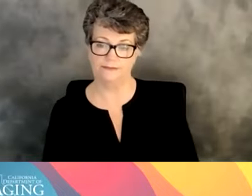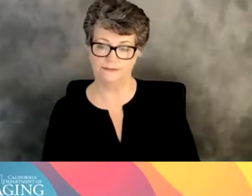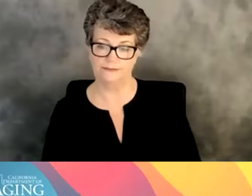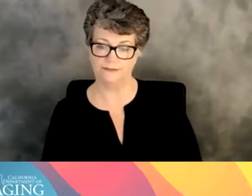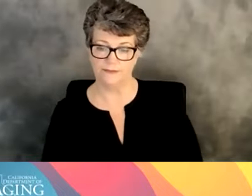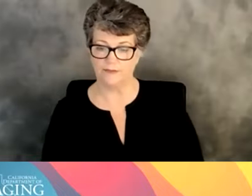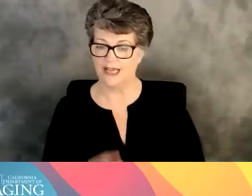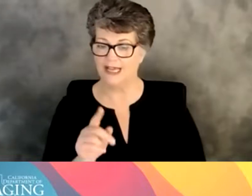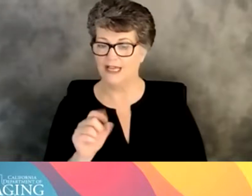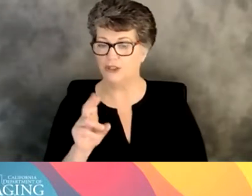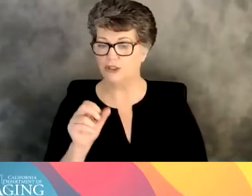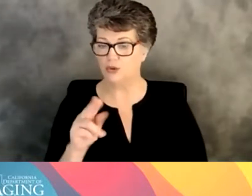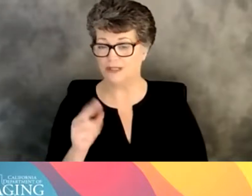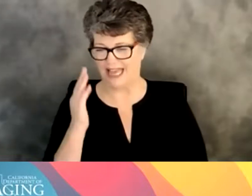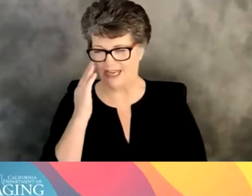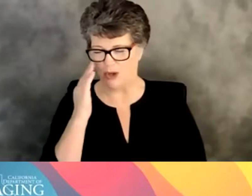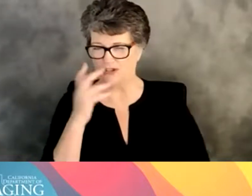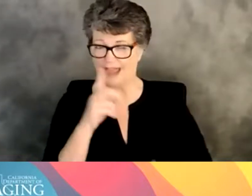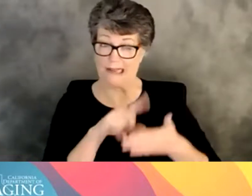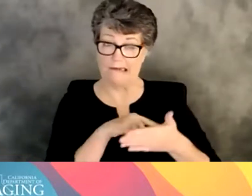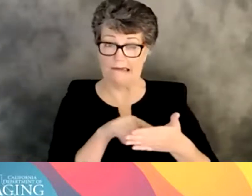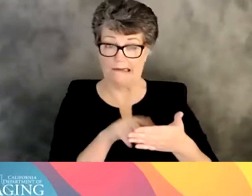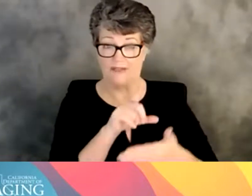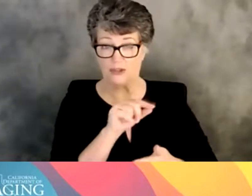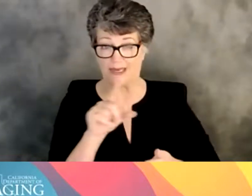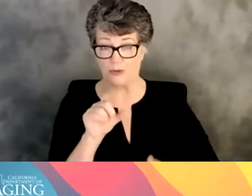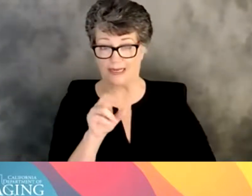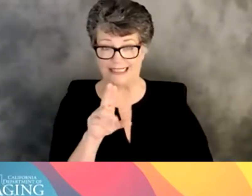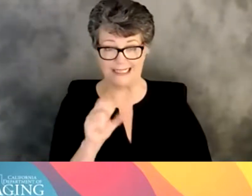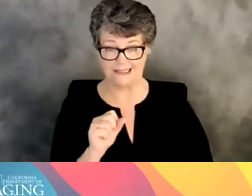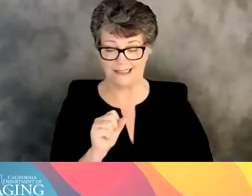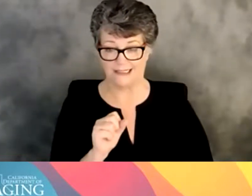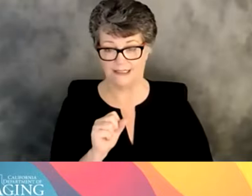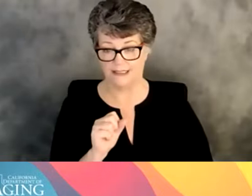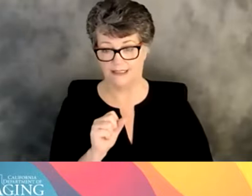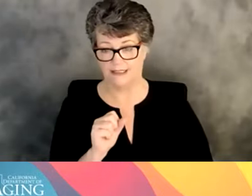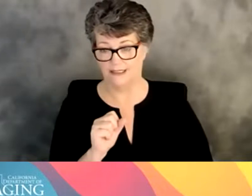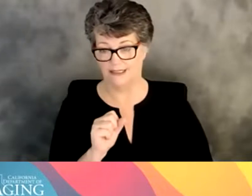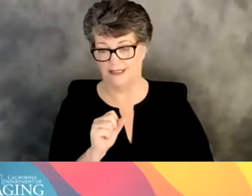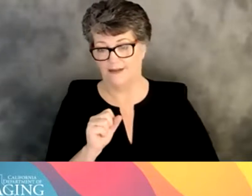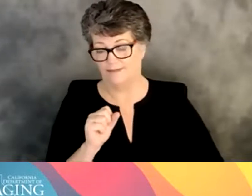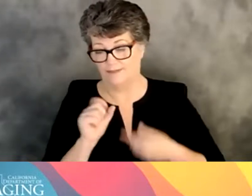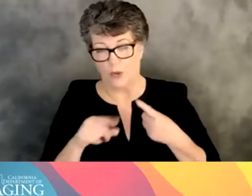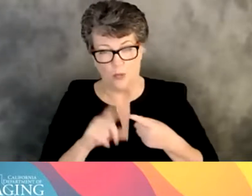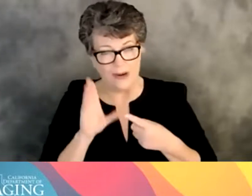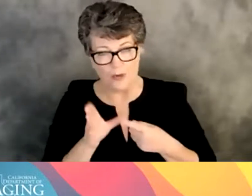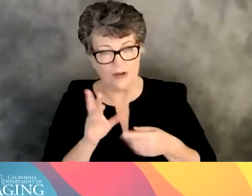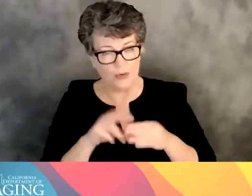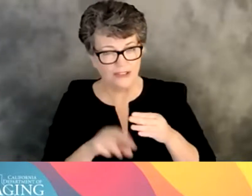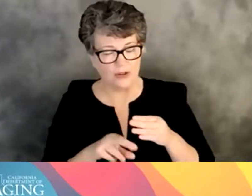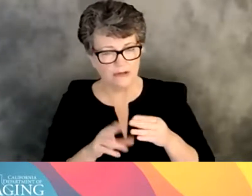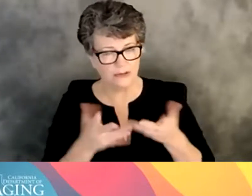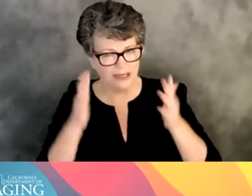And do we know, I know there's a lot of criticism of the 2020 census, and we don't, when will those results be